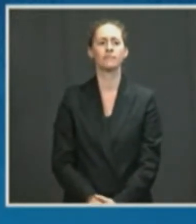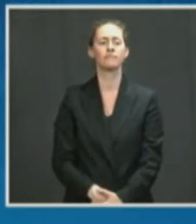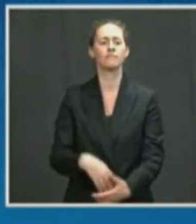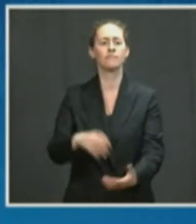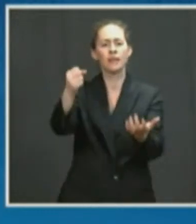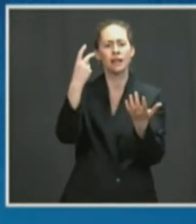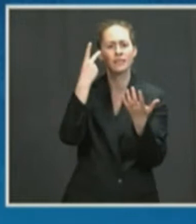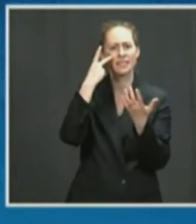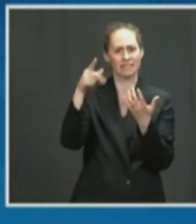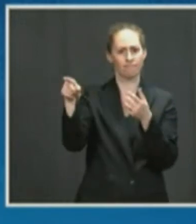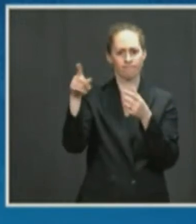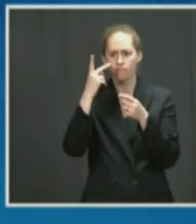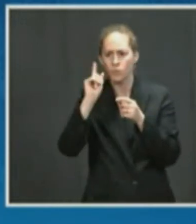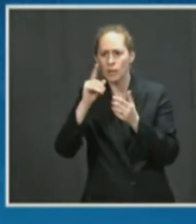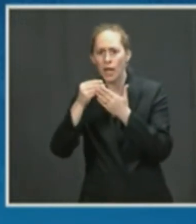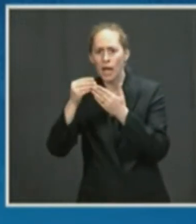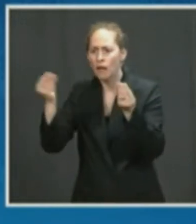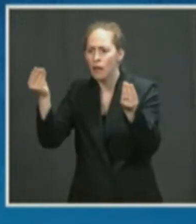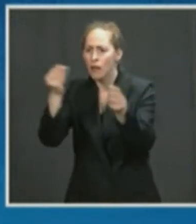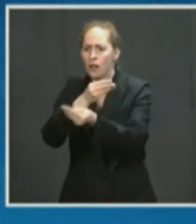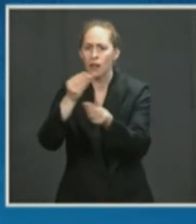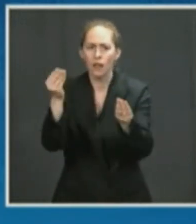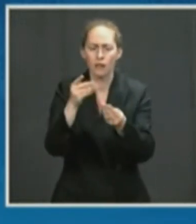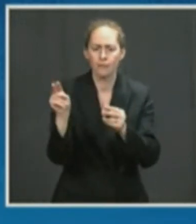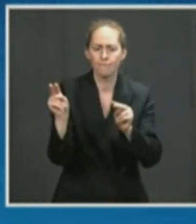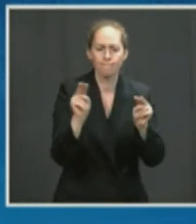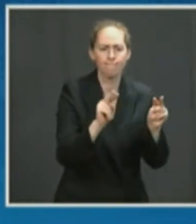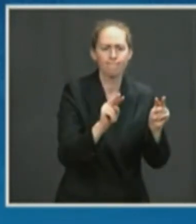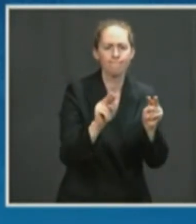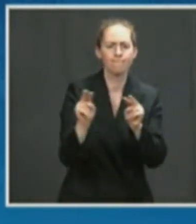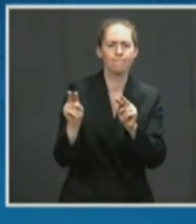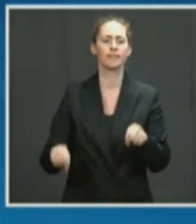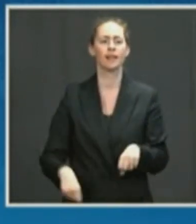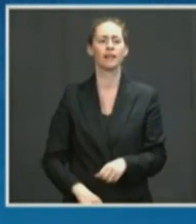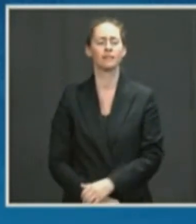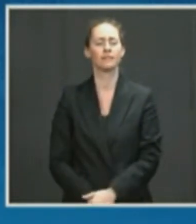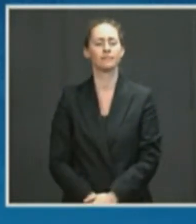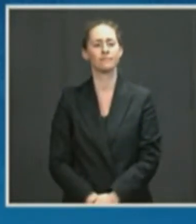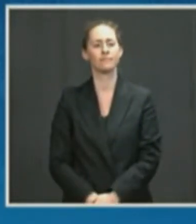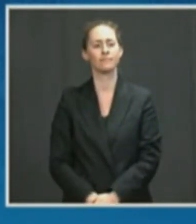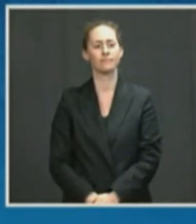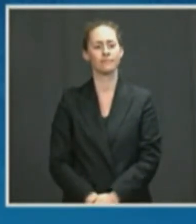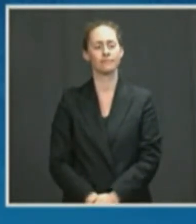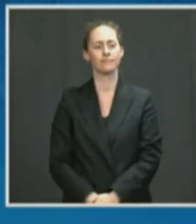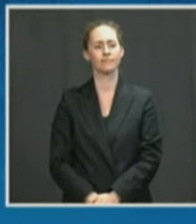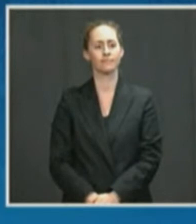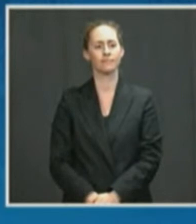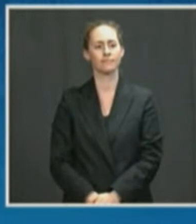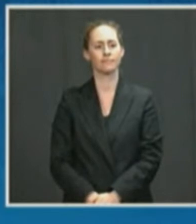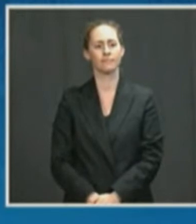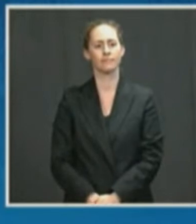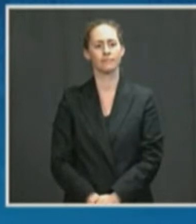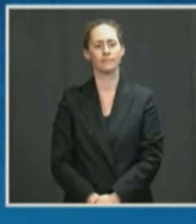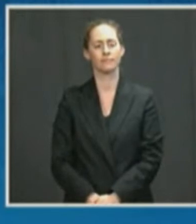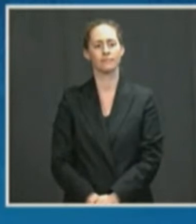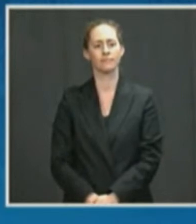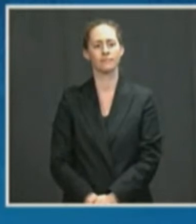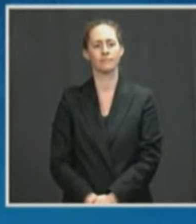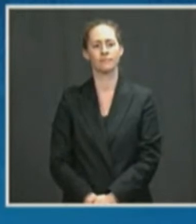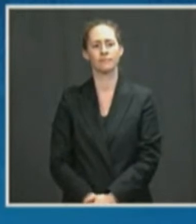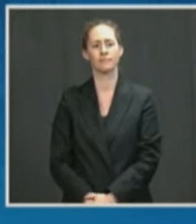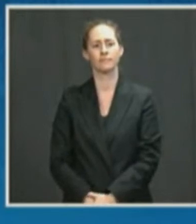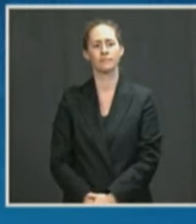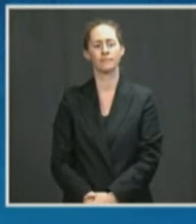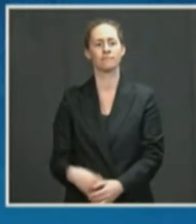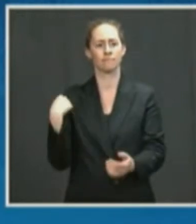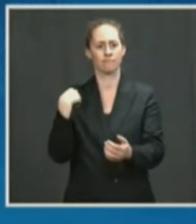with the secret trusts. It had been for years a secret how they were managed, how all information